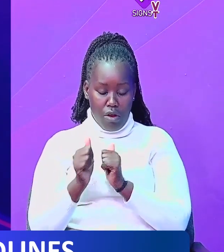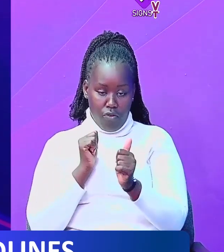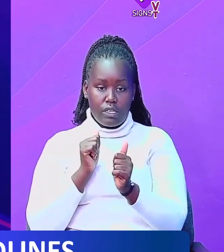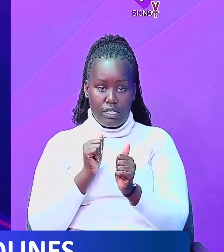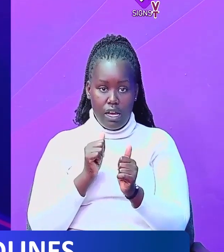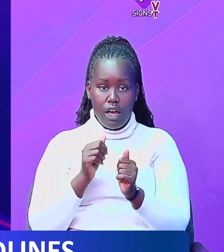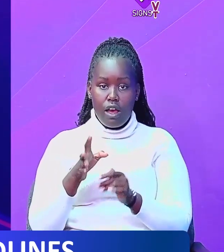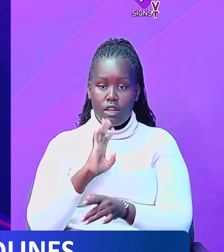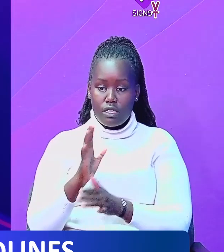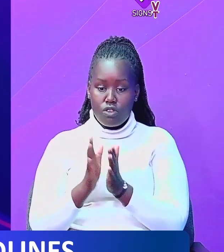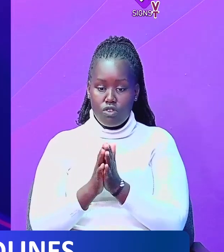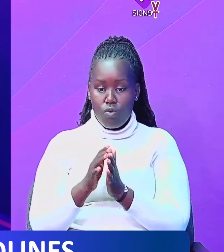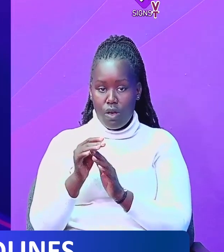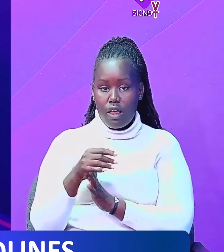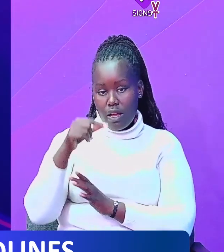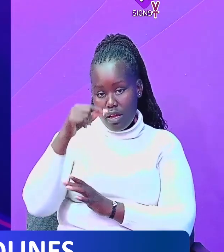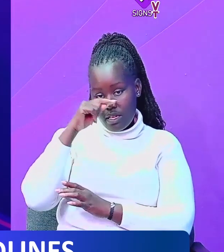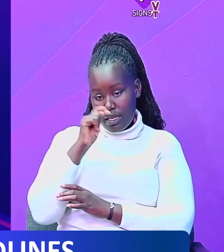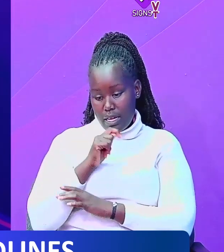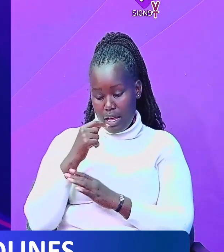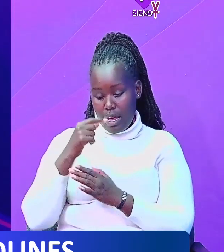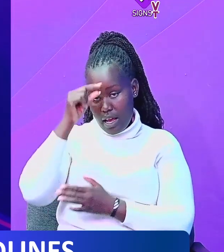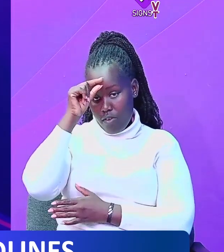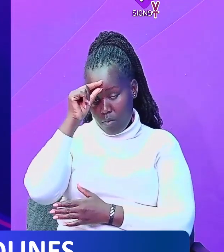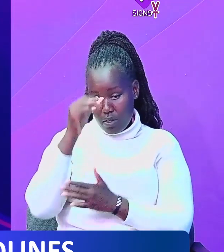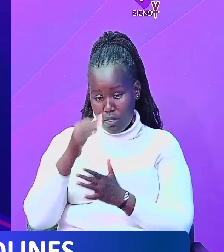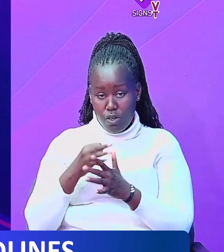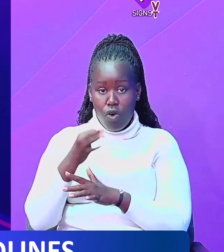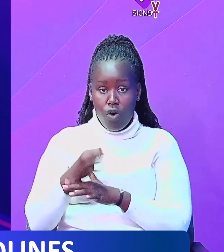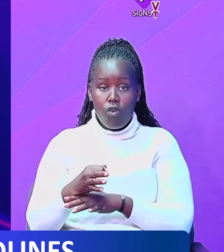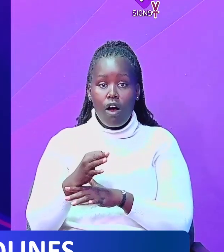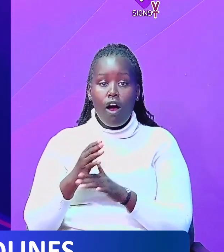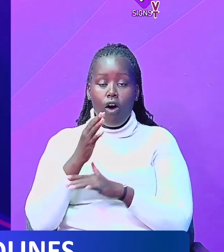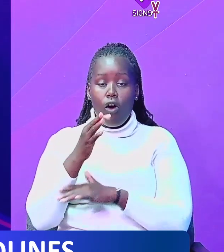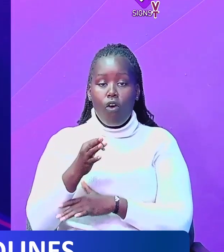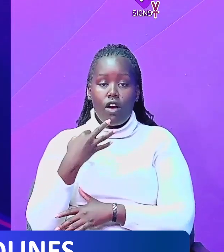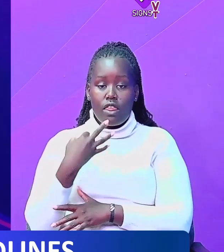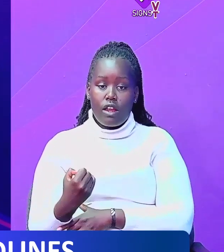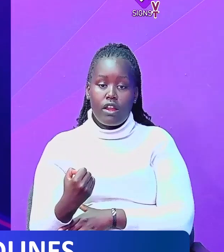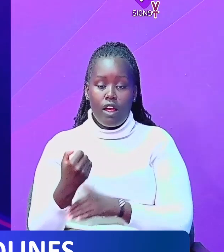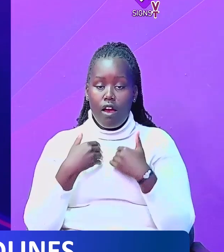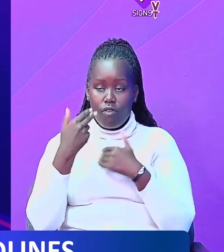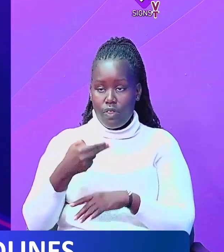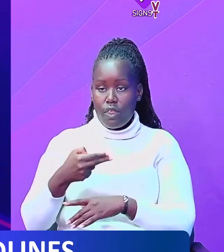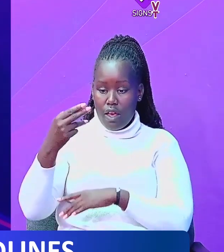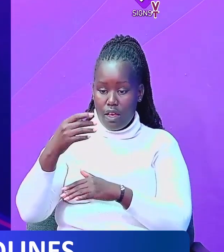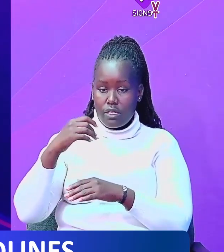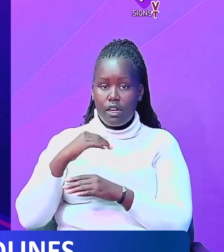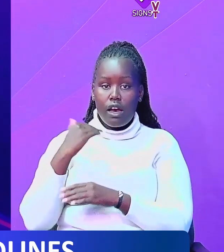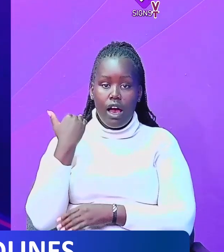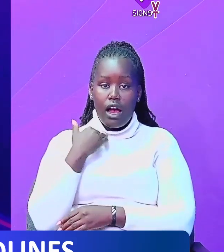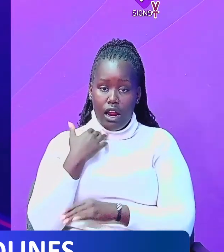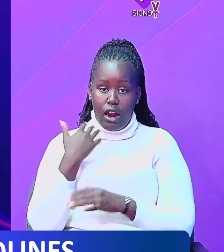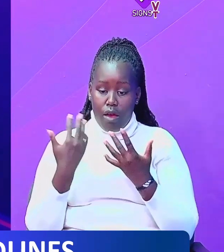government. And over 300 people in Tanzania are facing the highest crime in the country,